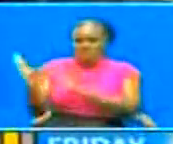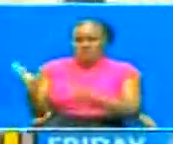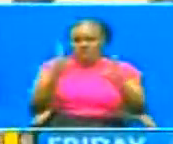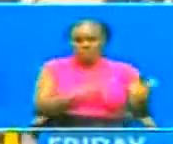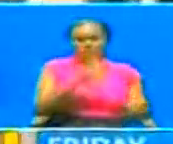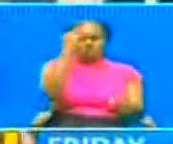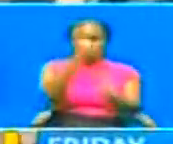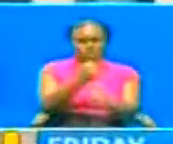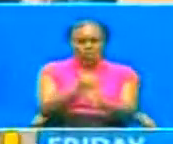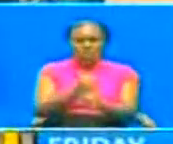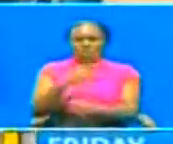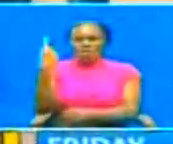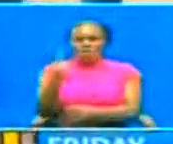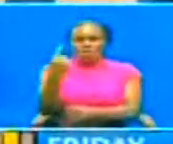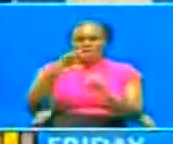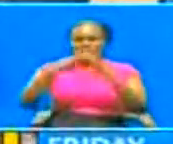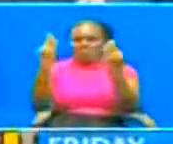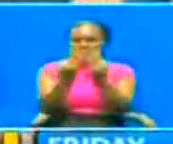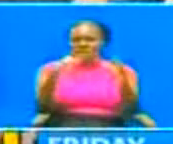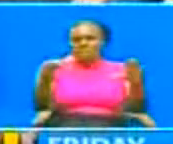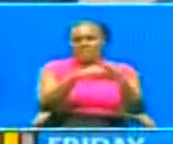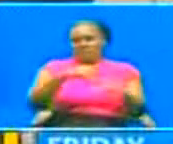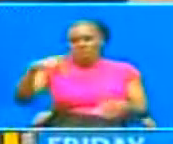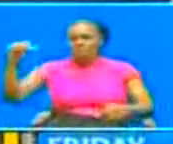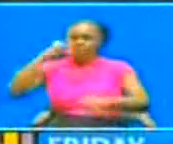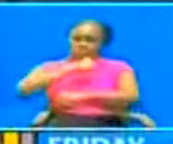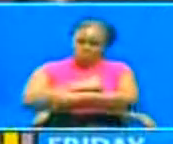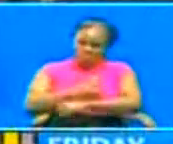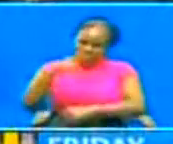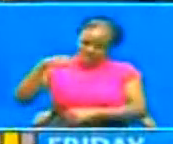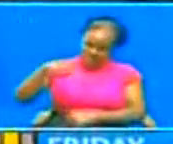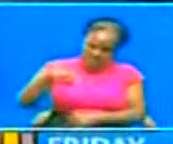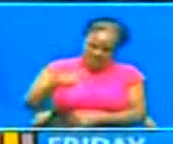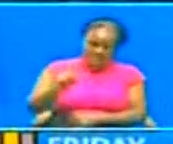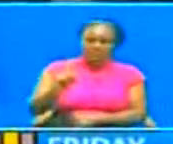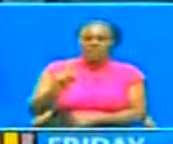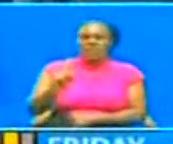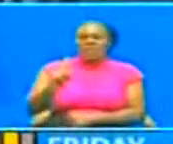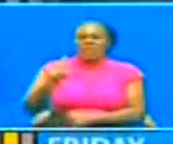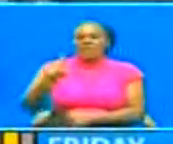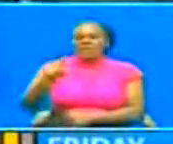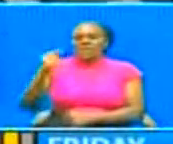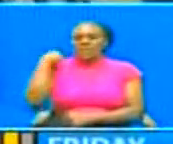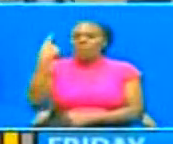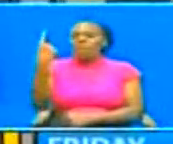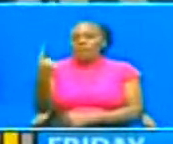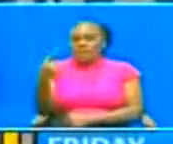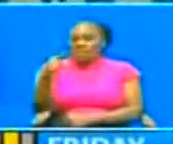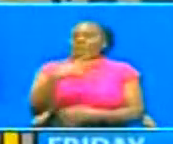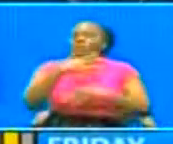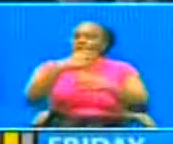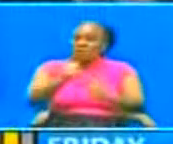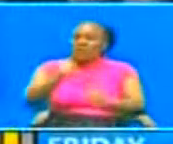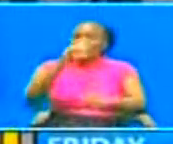routine. Being the only one in his family who went to school, Ibrahim, who was index one in his class, was confident that he will ace